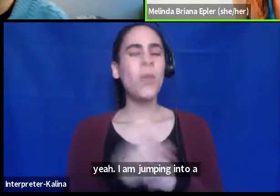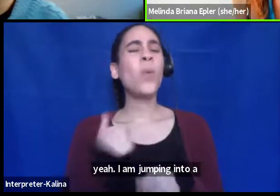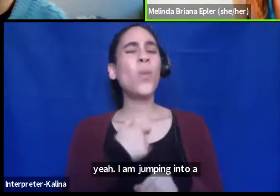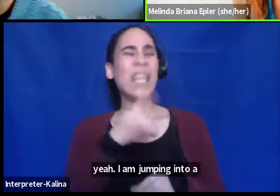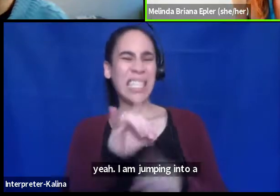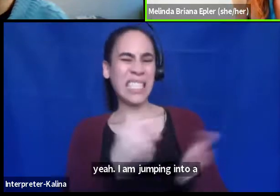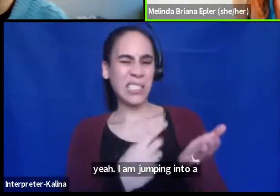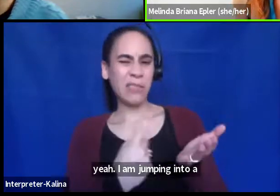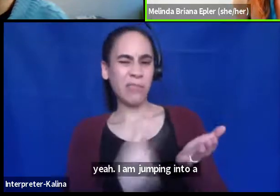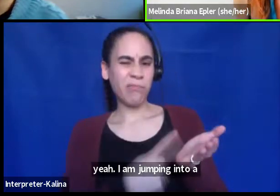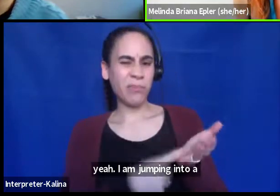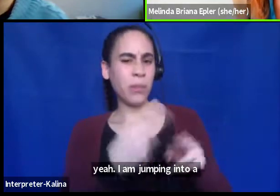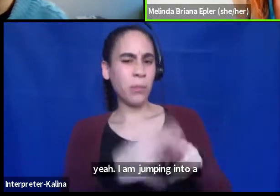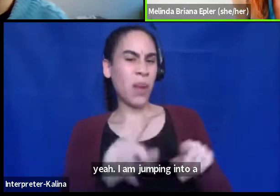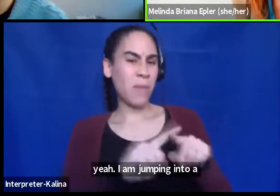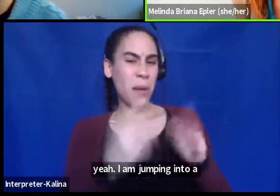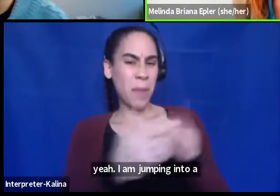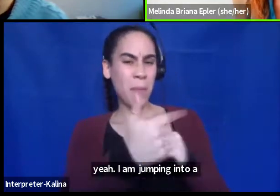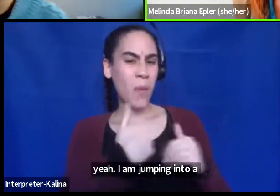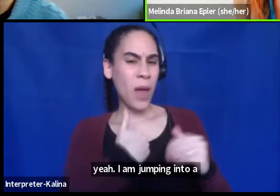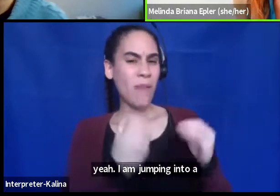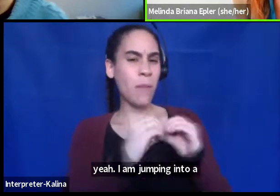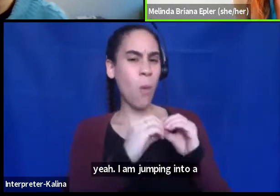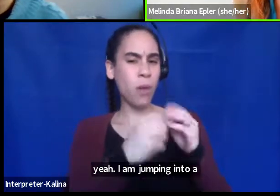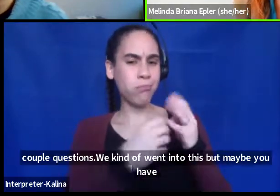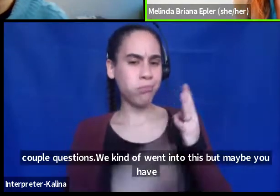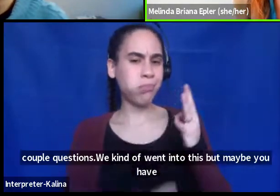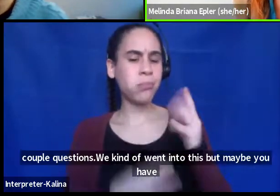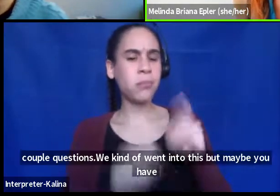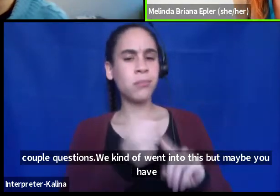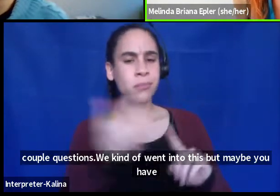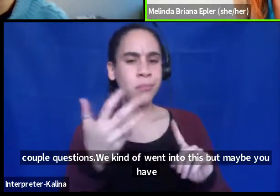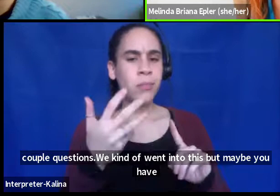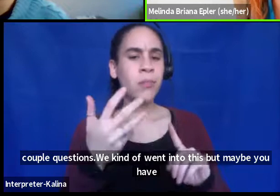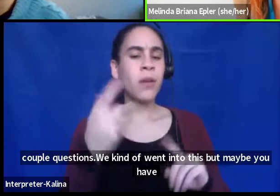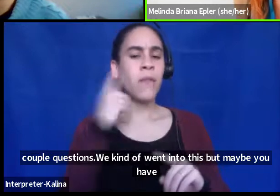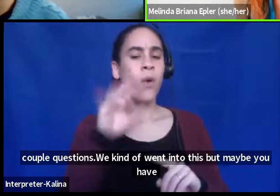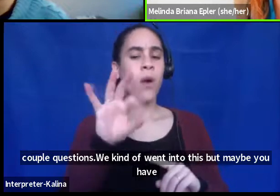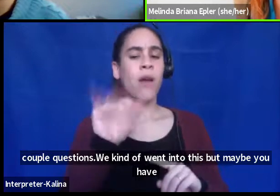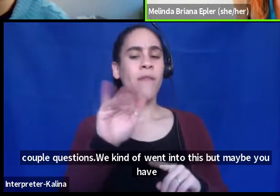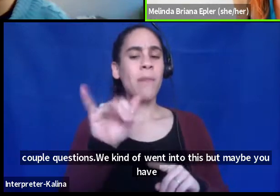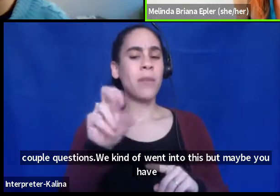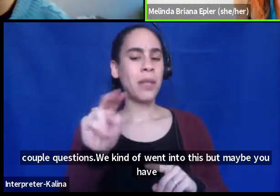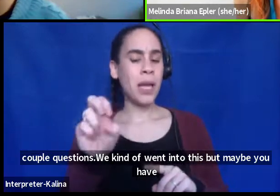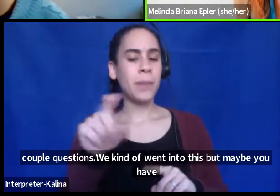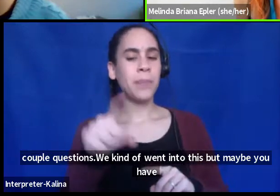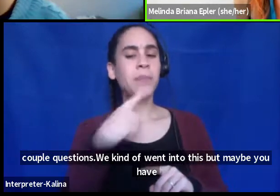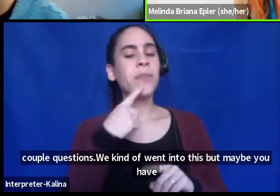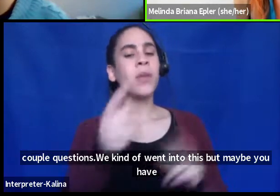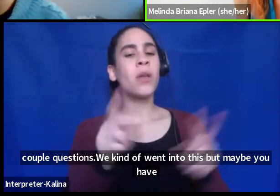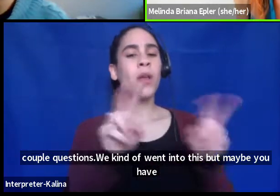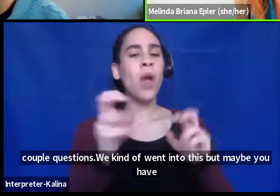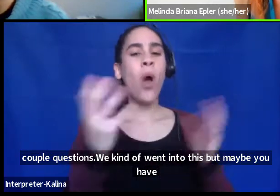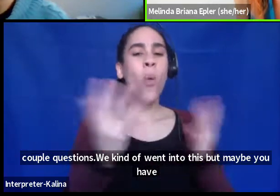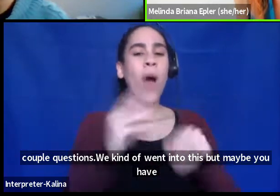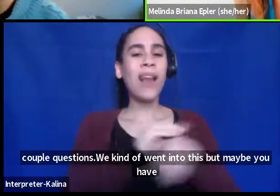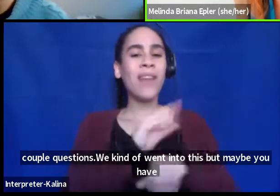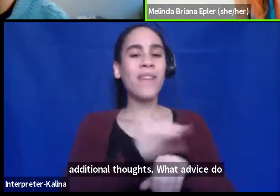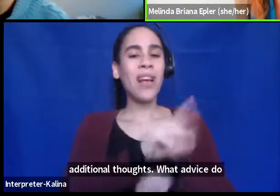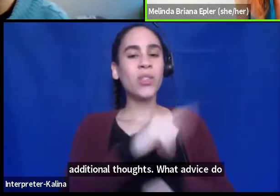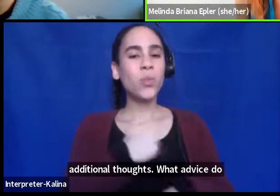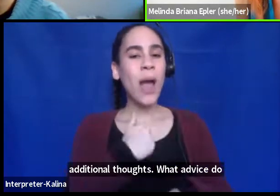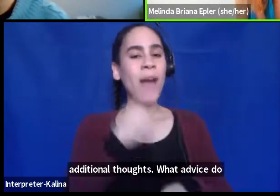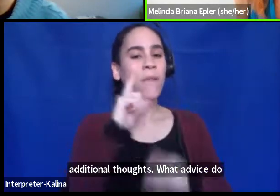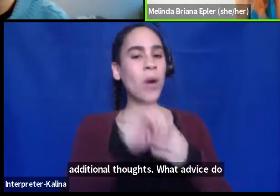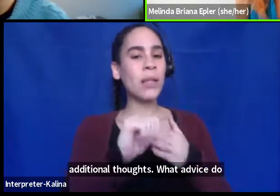but maybe you have some additional thoughts for Fabienne. So what advice do you have for leaders to lean into learning